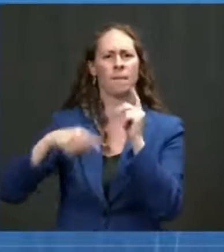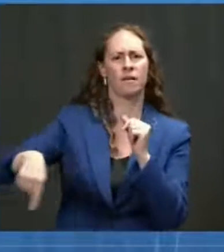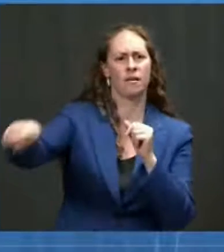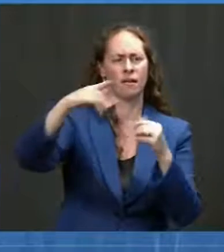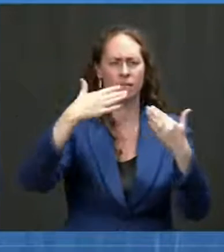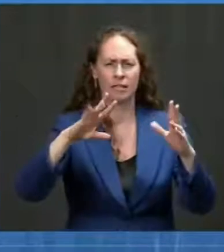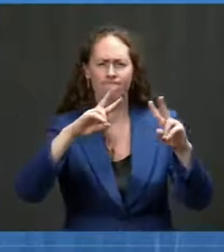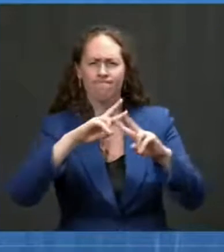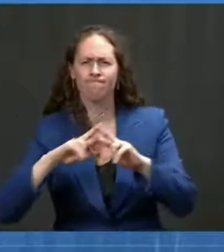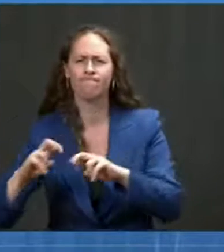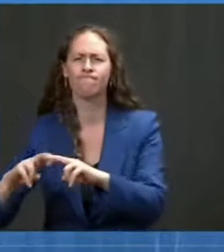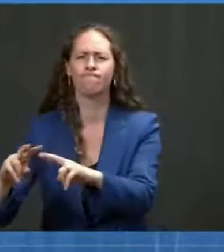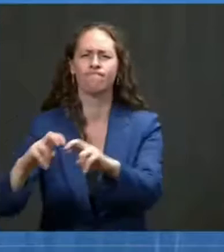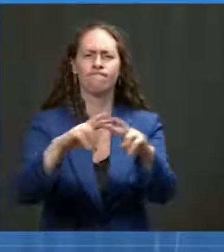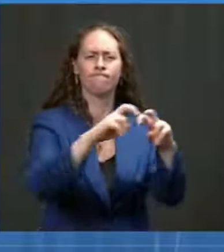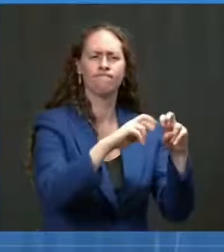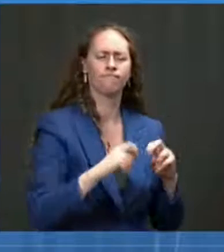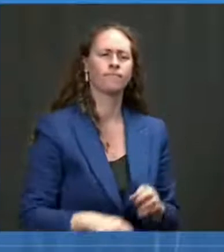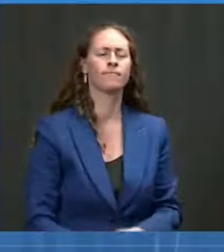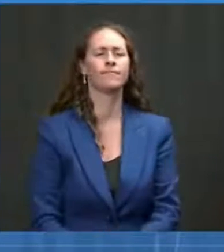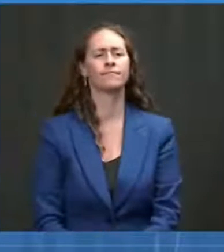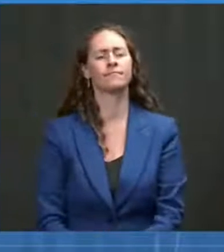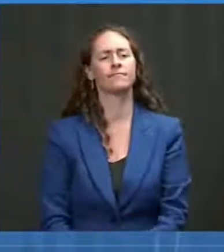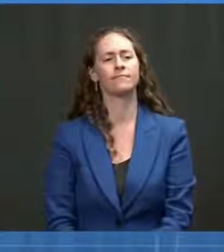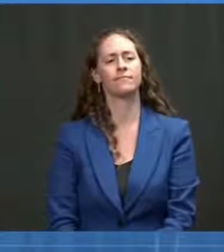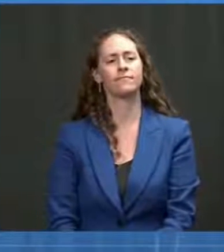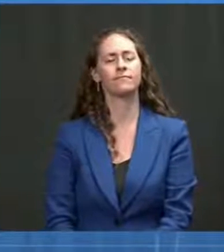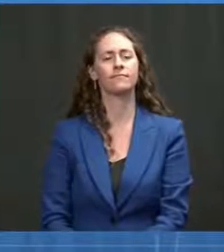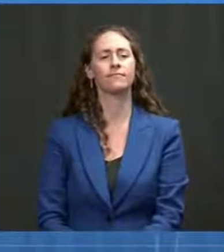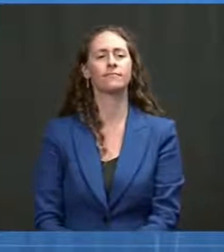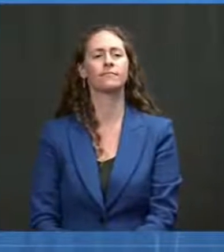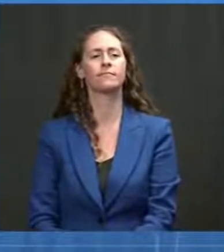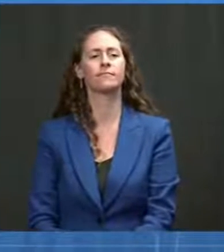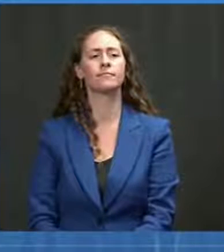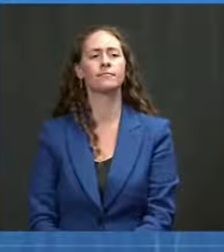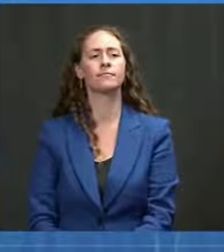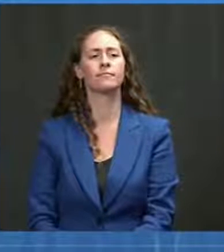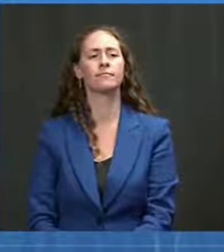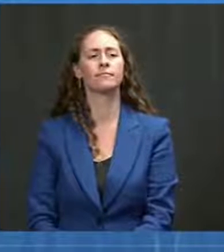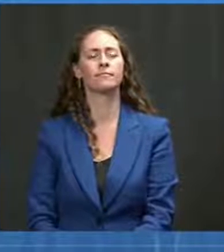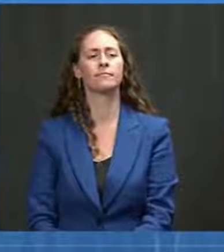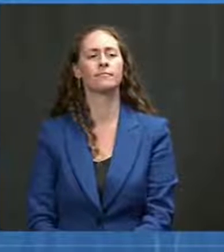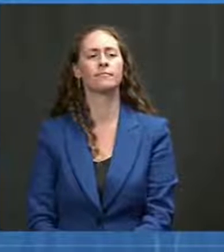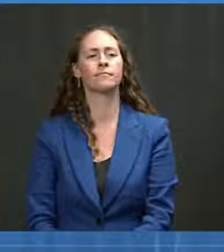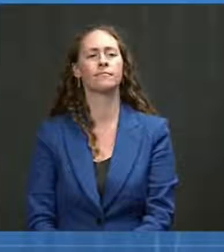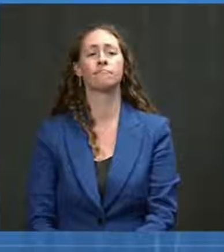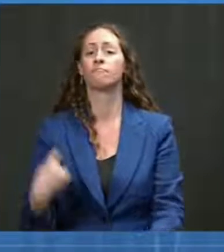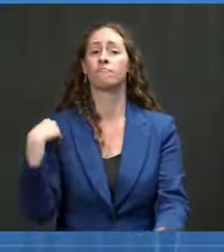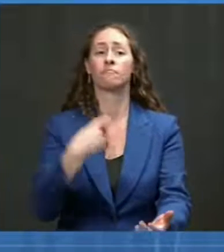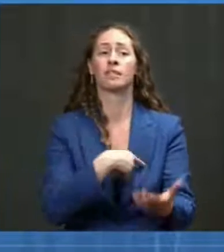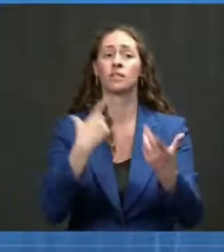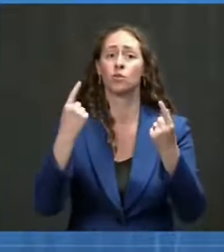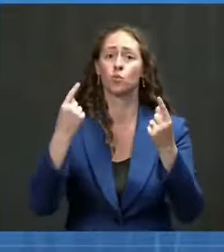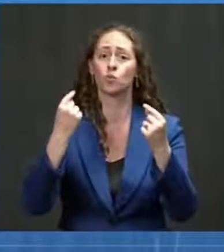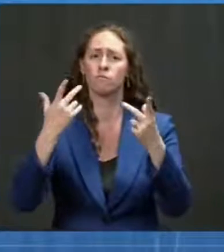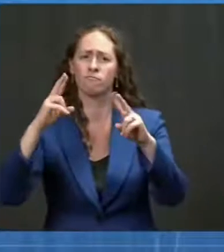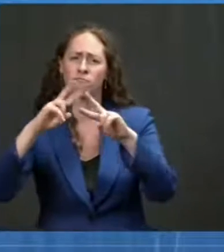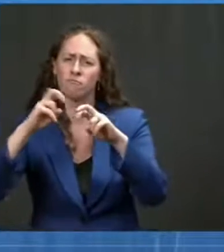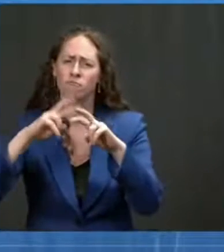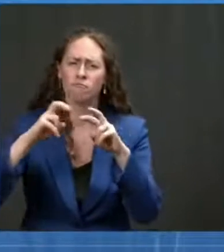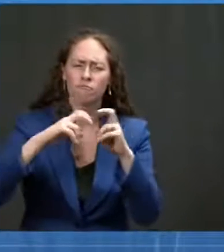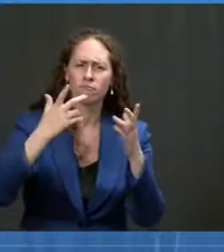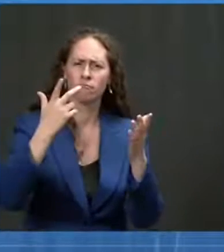facilities. Weekly COVID-19 case counts were used to evaluate vaccine effectiveness over time. These